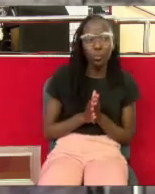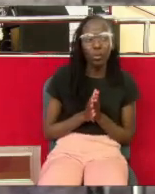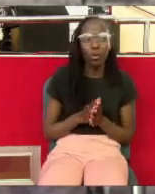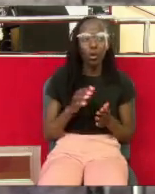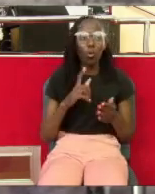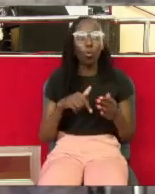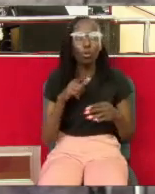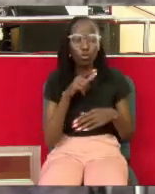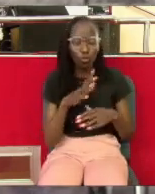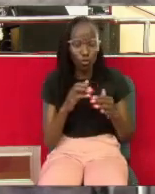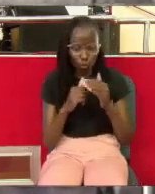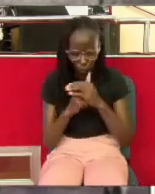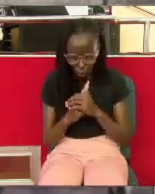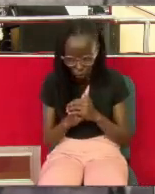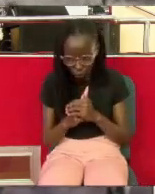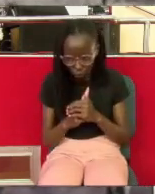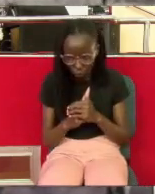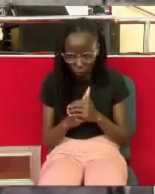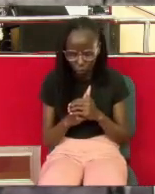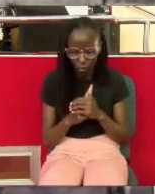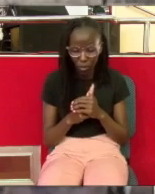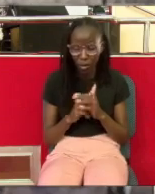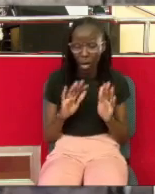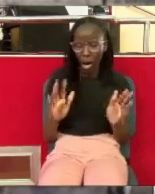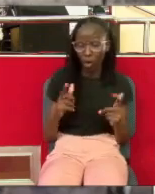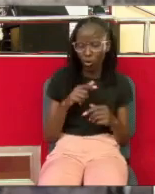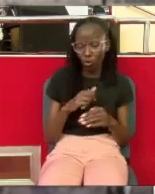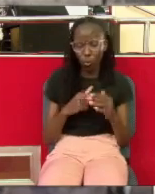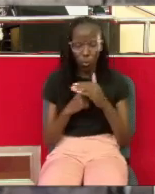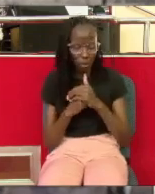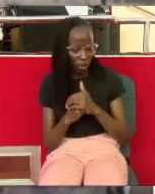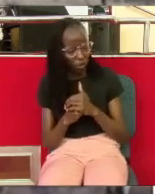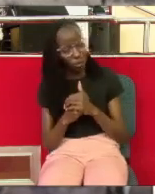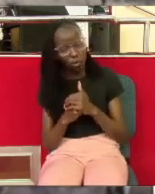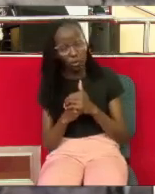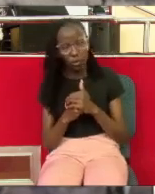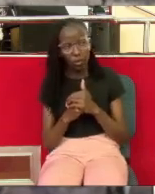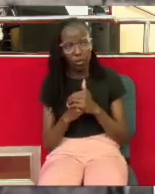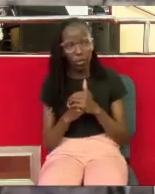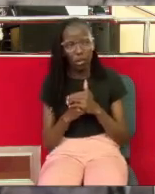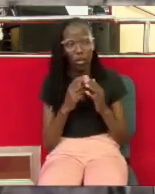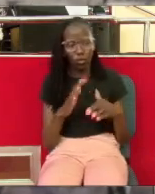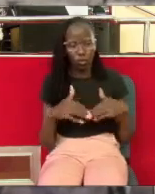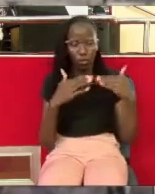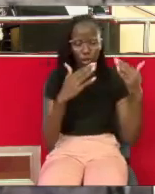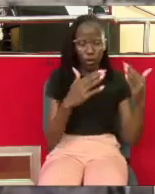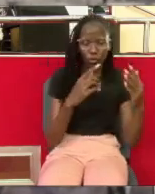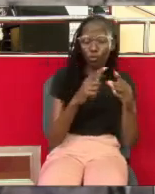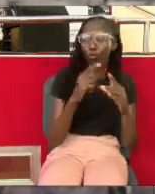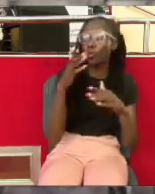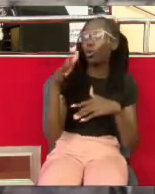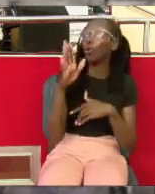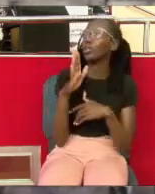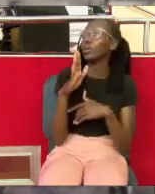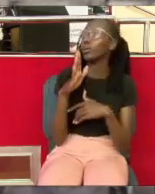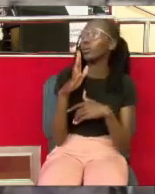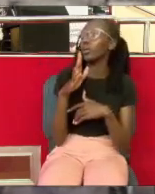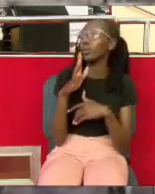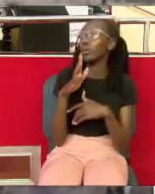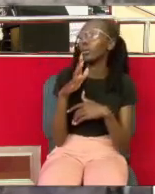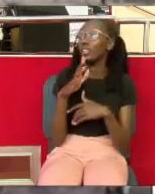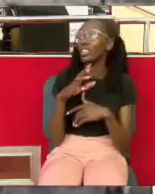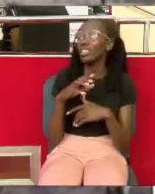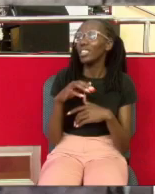worship? What manner of worship have you been bringing before God? Is it of a broken